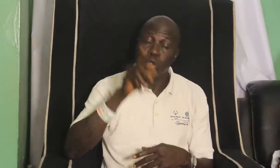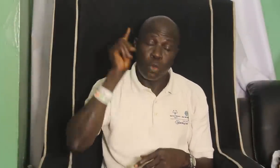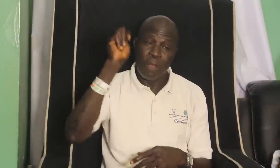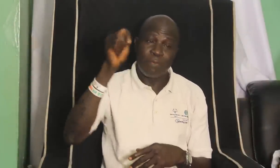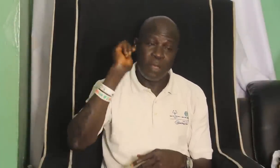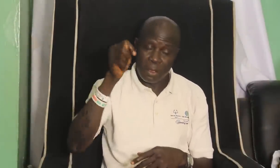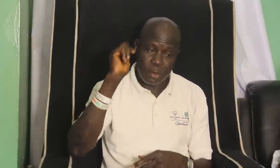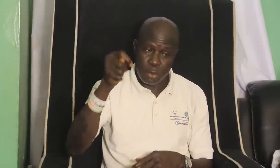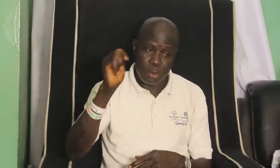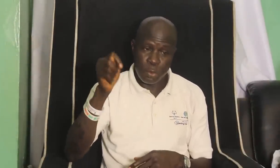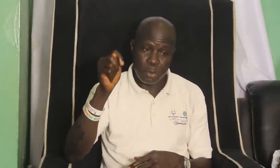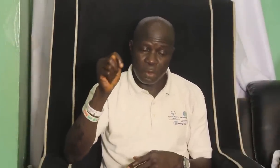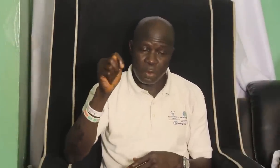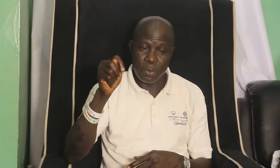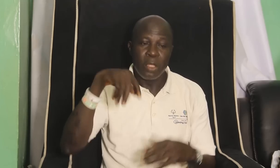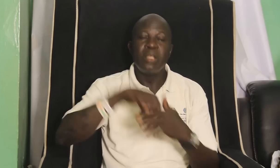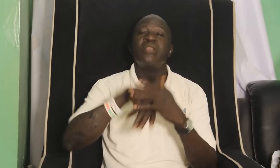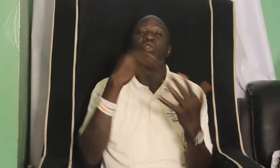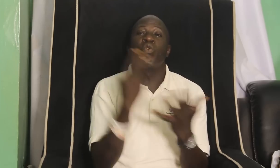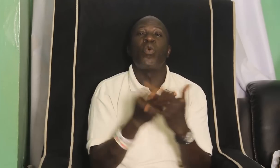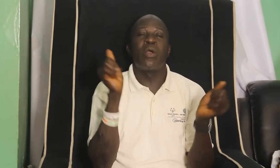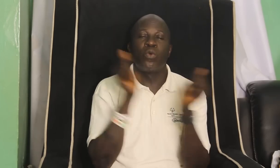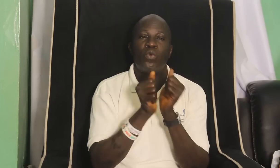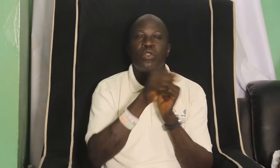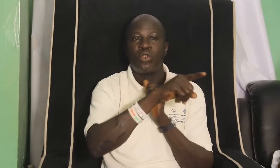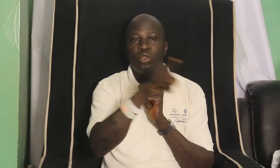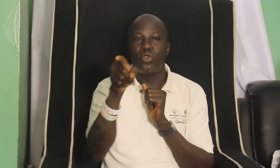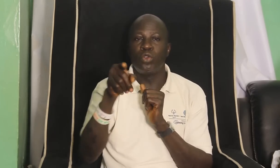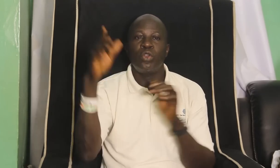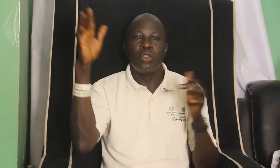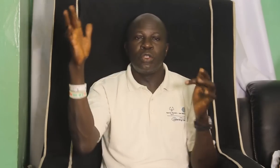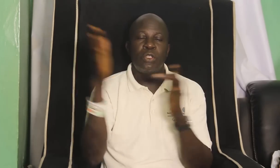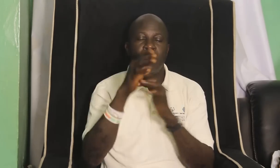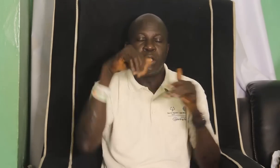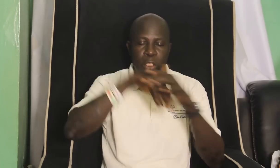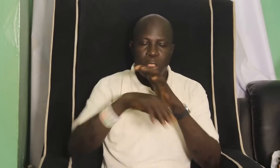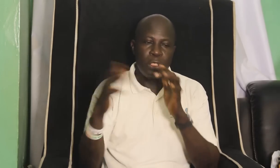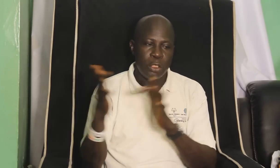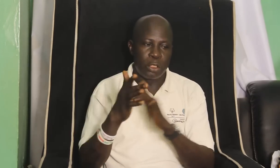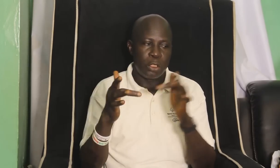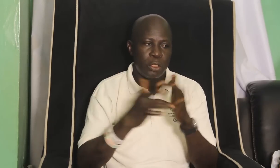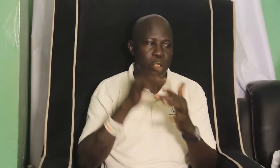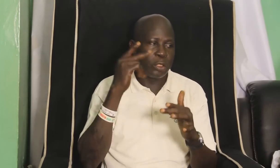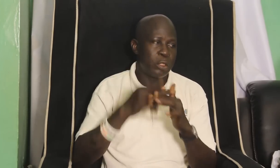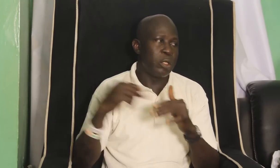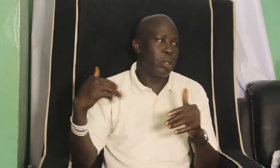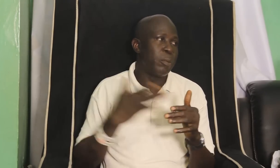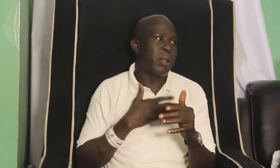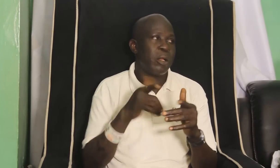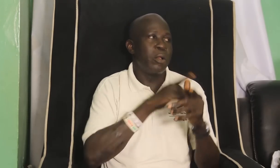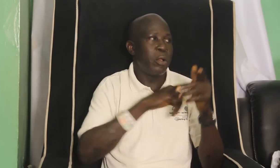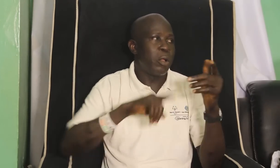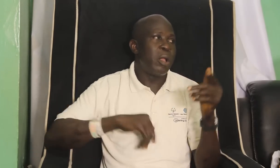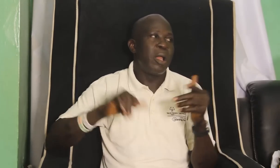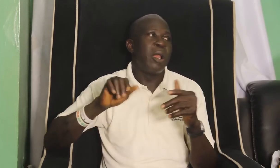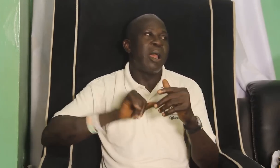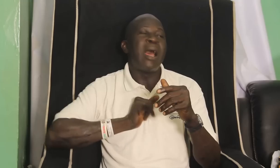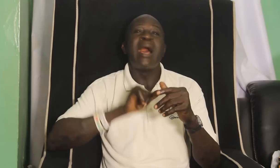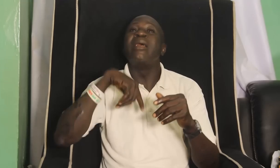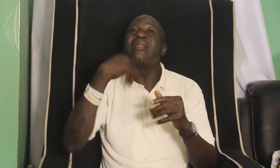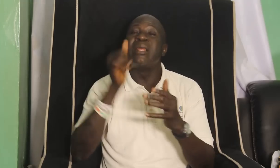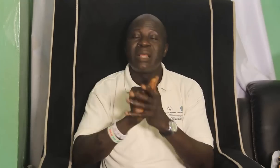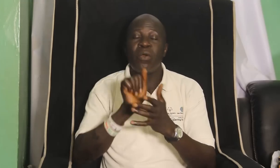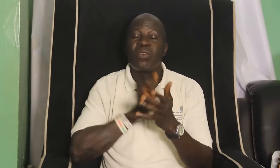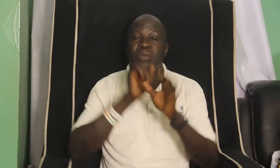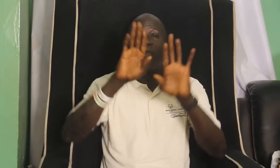eri amen that tell you you get that for amen Jesus oluwa wa Jesus mo sala mo ni phone